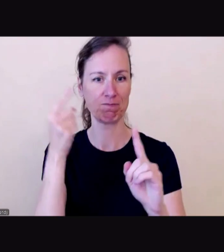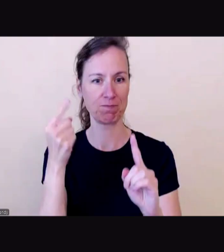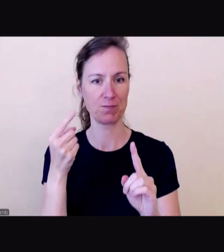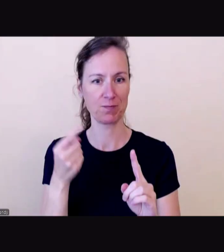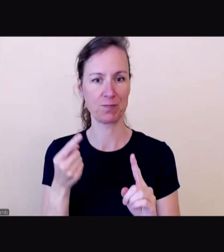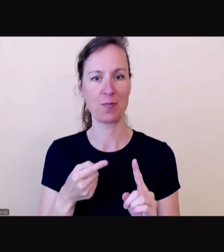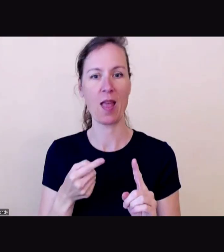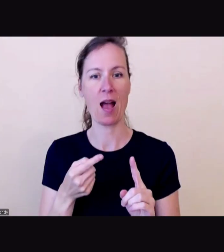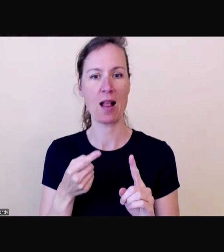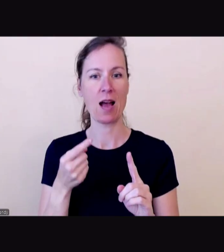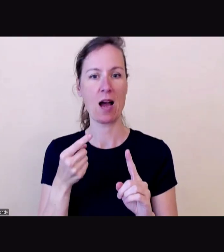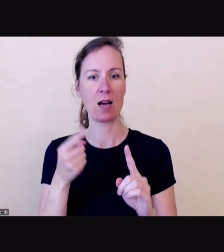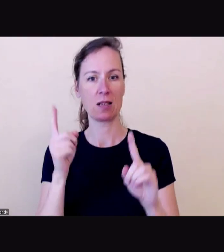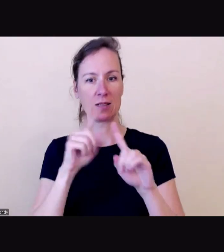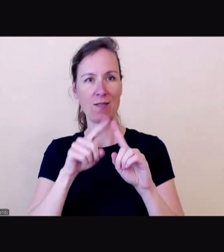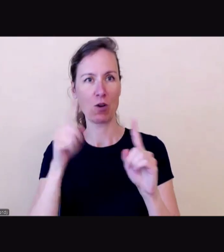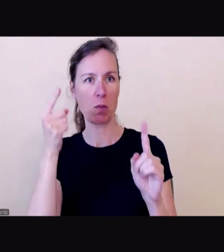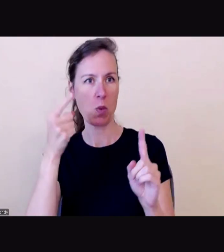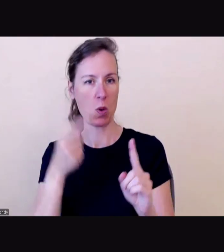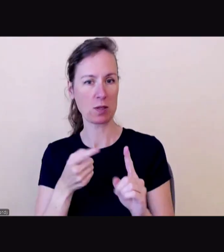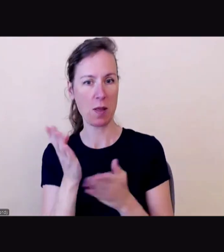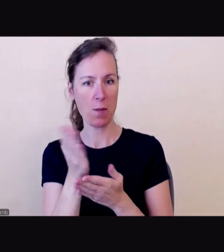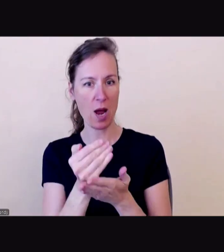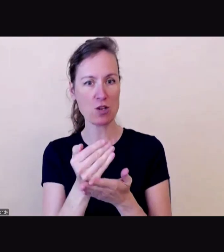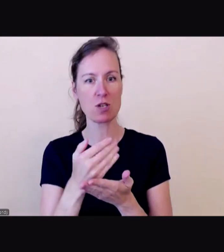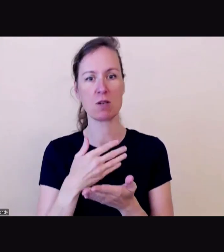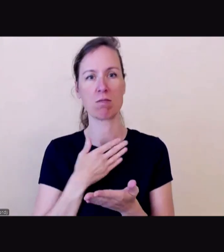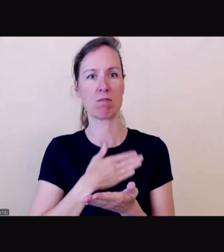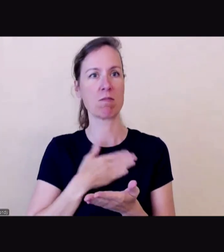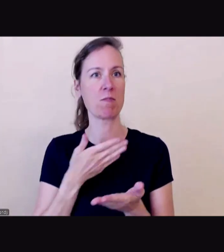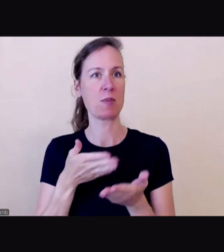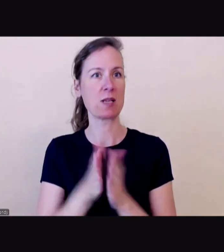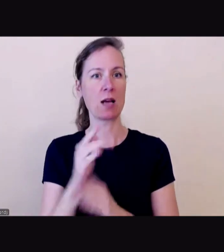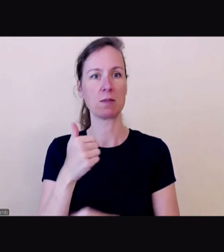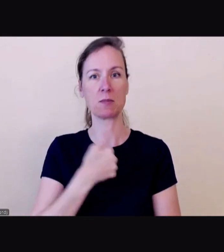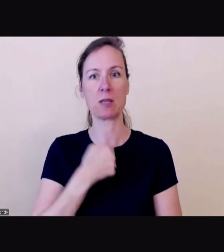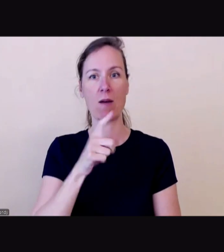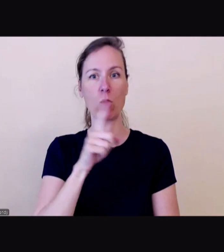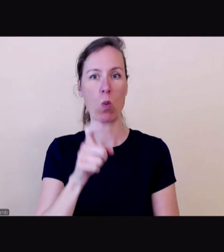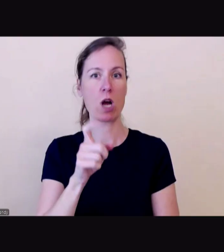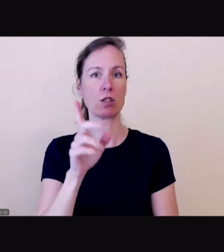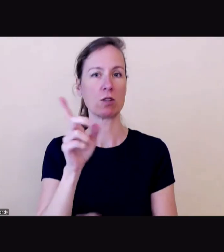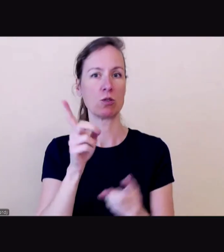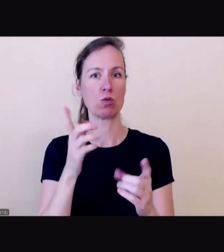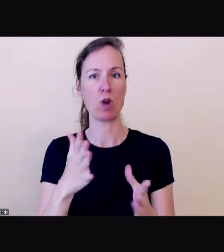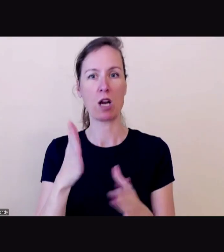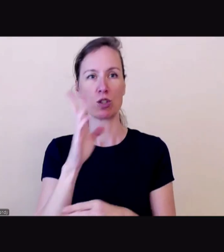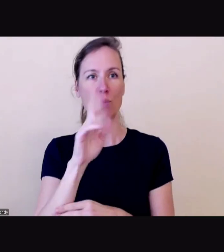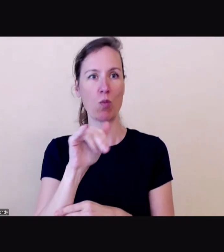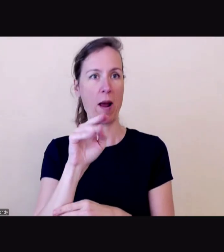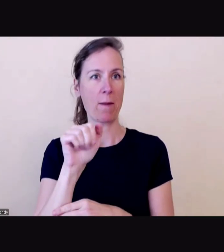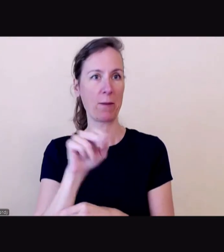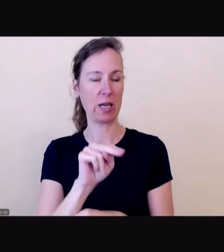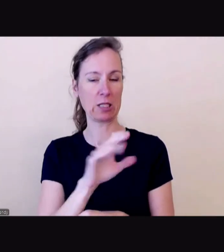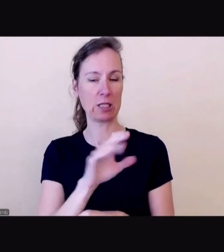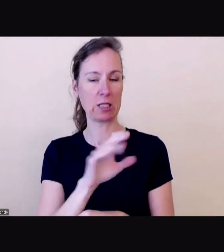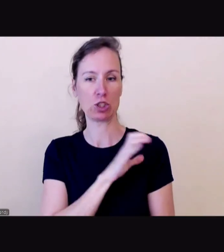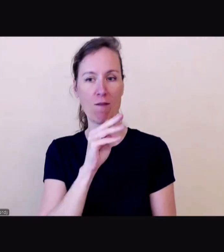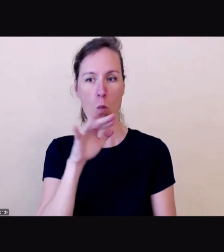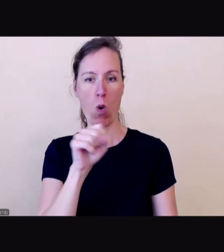budget. If you have questions, feel free to ask myself, Director Brayman, or Chief Morris the